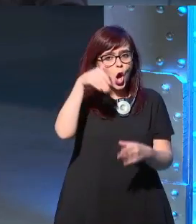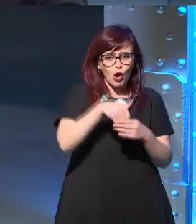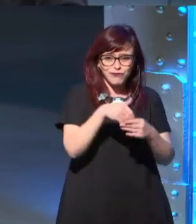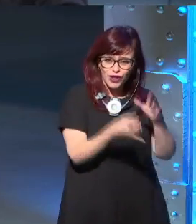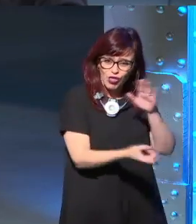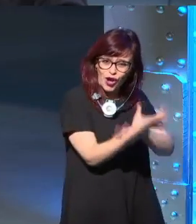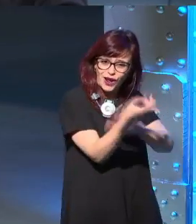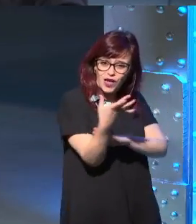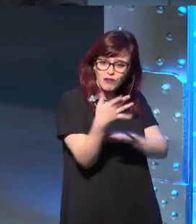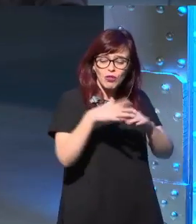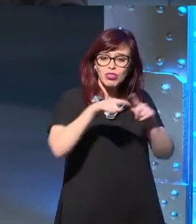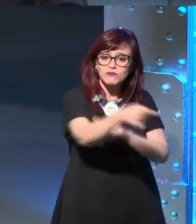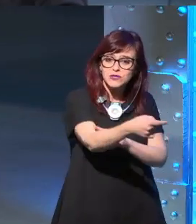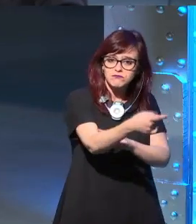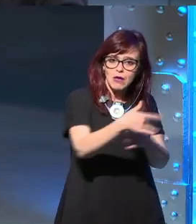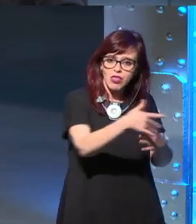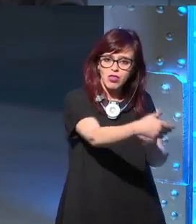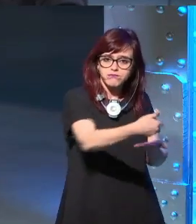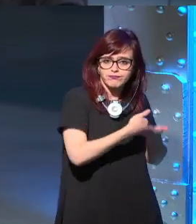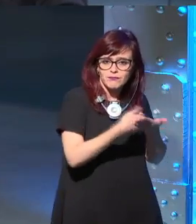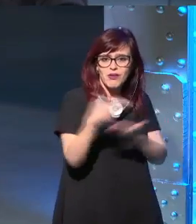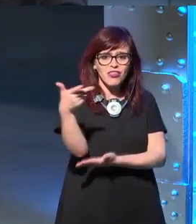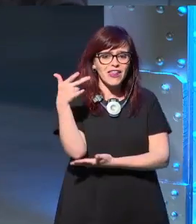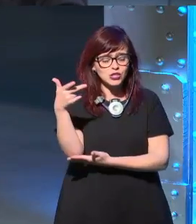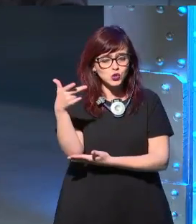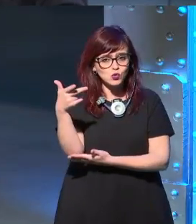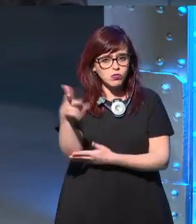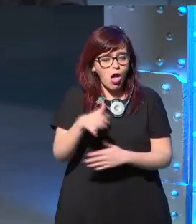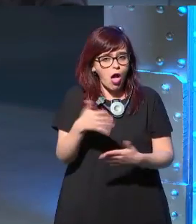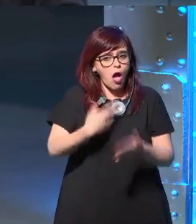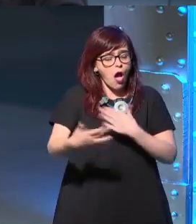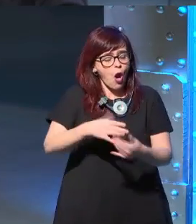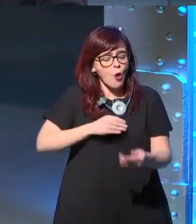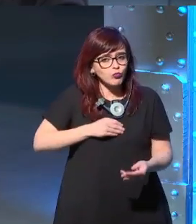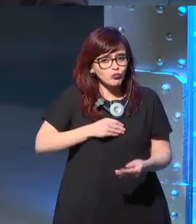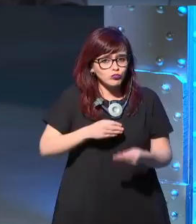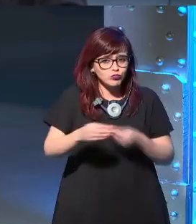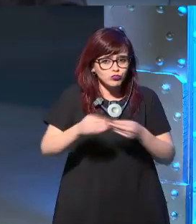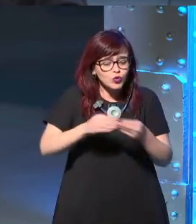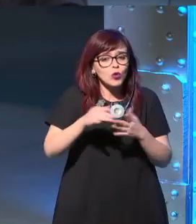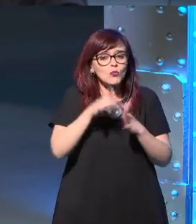those content instead of Facebook and Google taking all the advertising revenue.